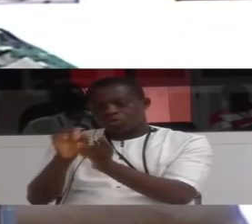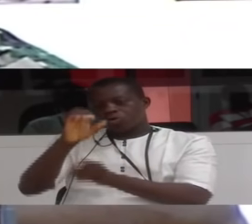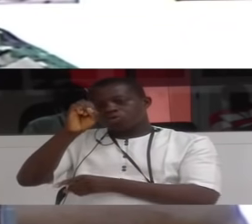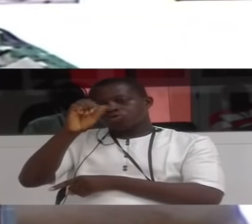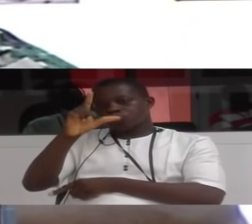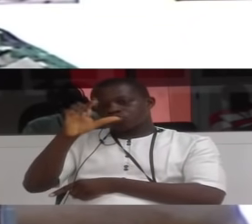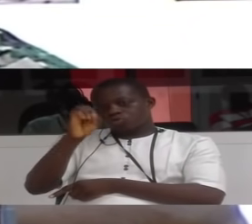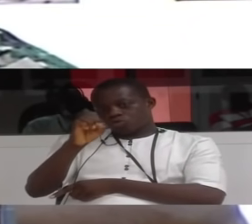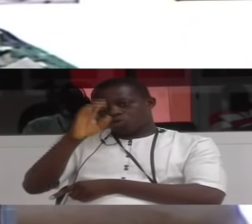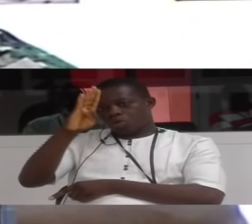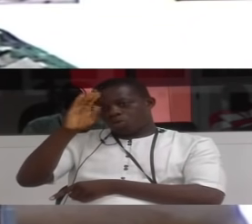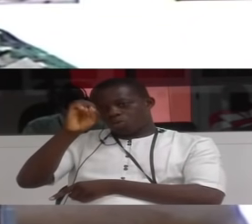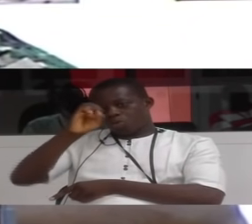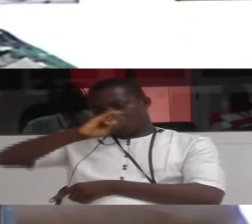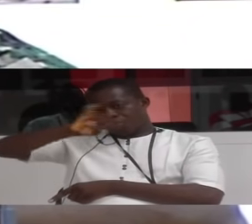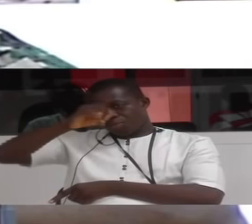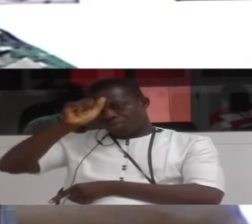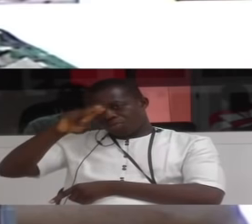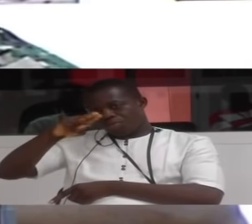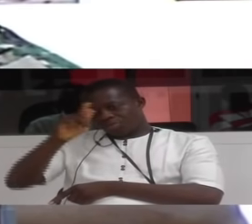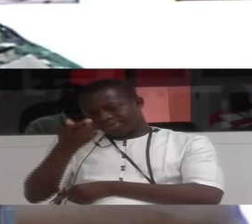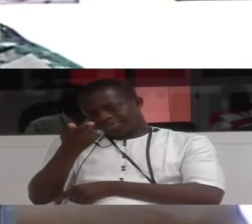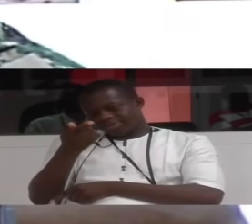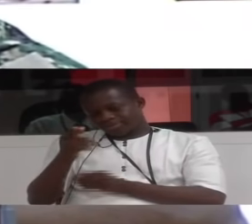should go and meet with Solo Bojang.